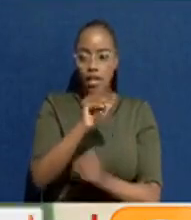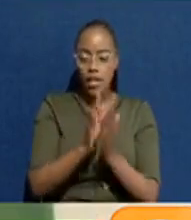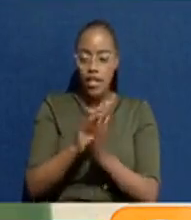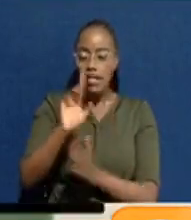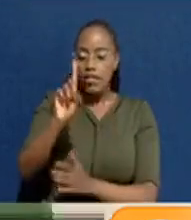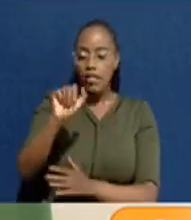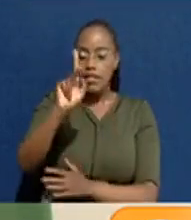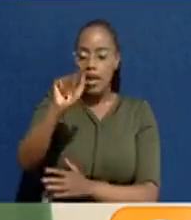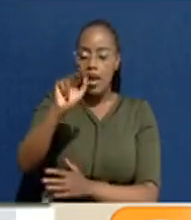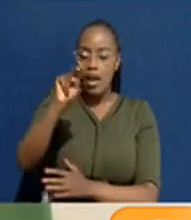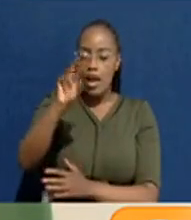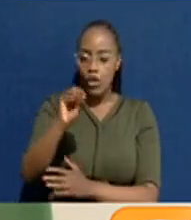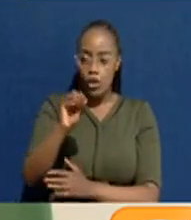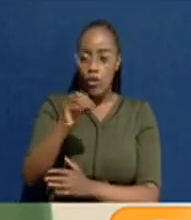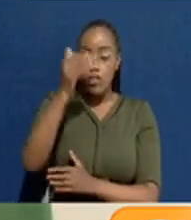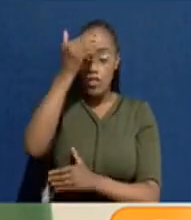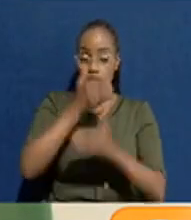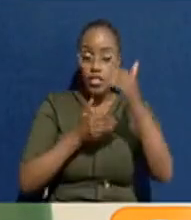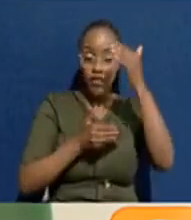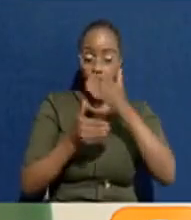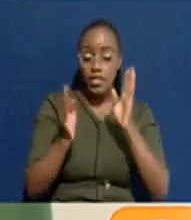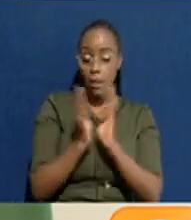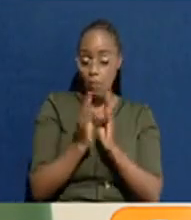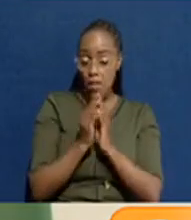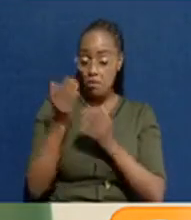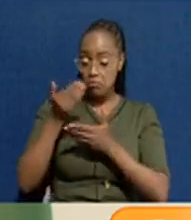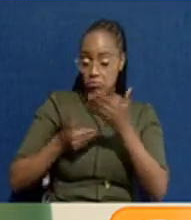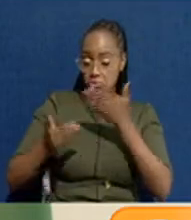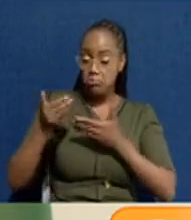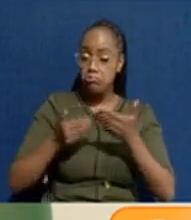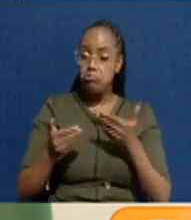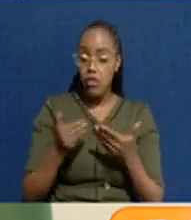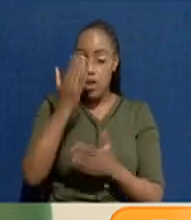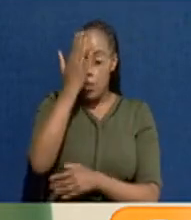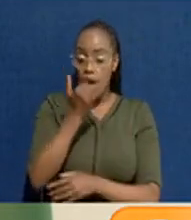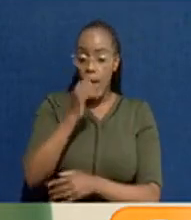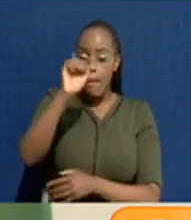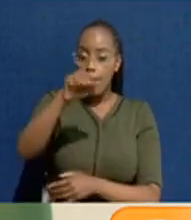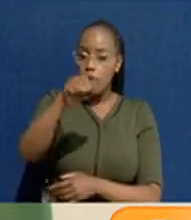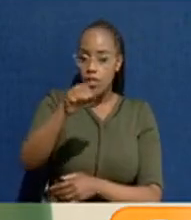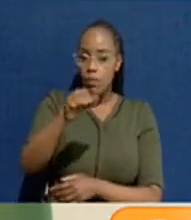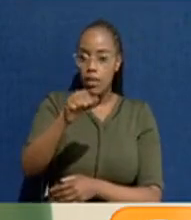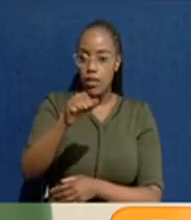Dagalo in a face to face engagement so that we can